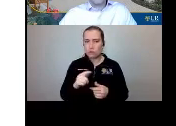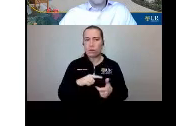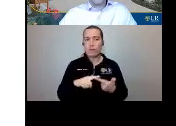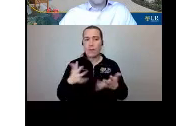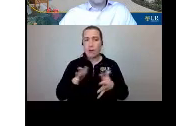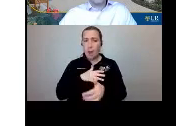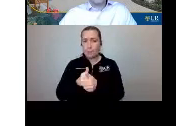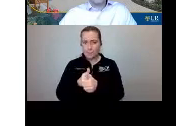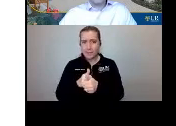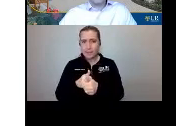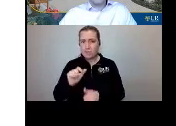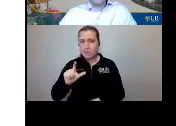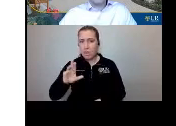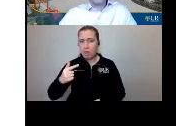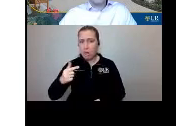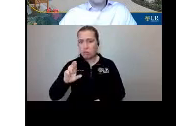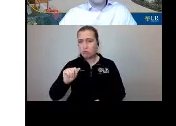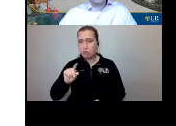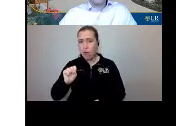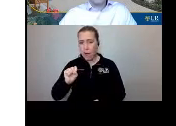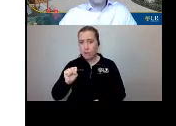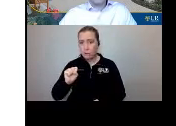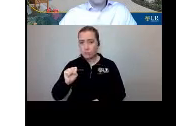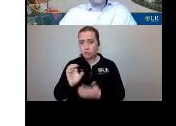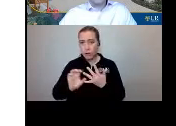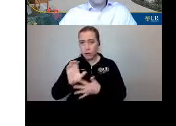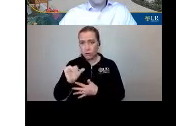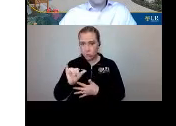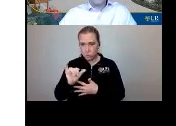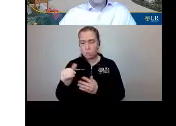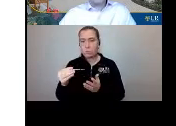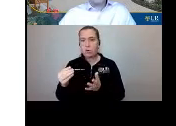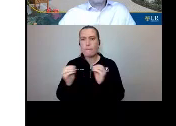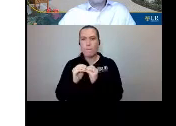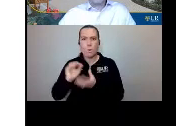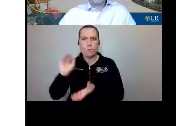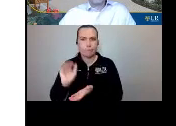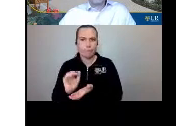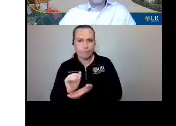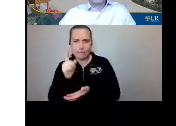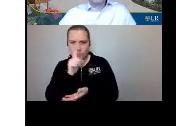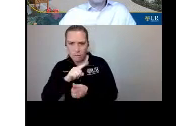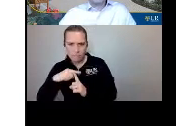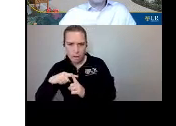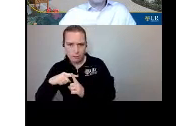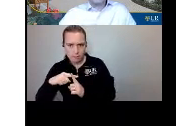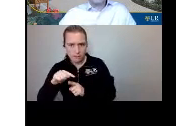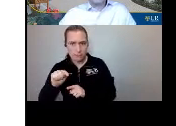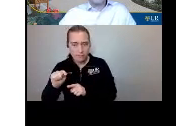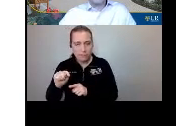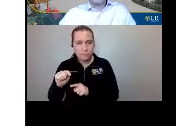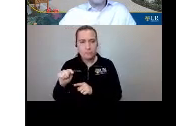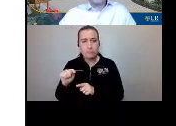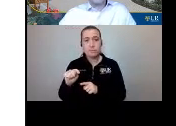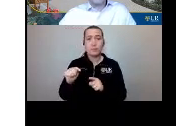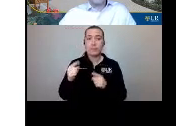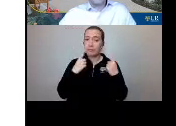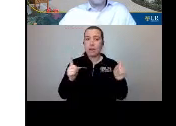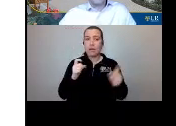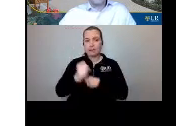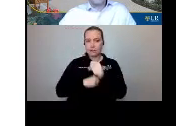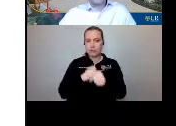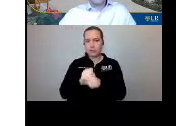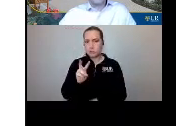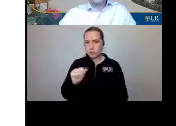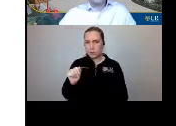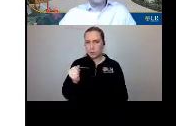criteria, further reducing the rate of false positive screening tests. And ultimately in 2021, I'll talk a little